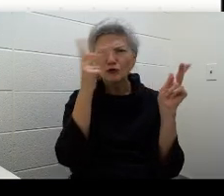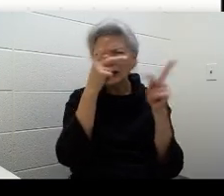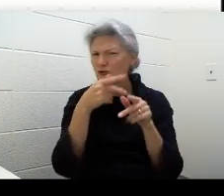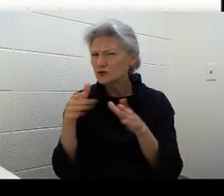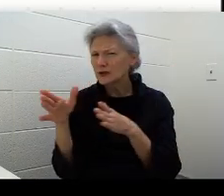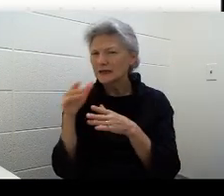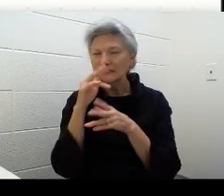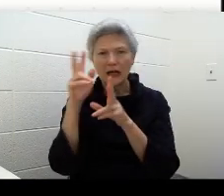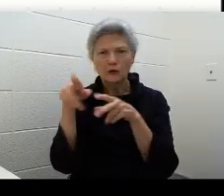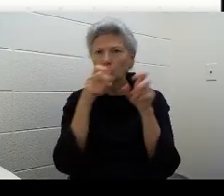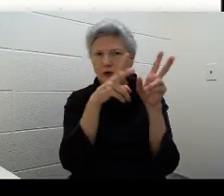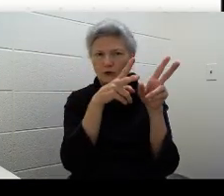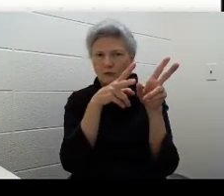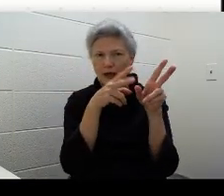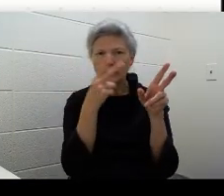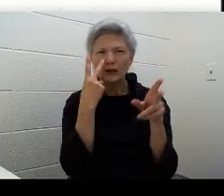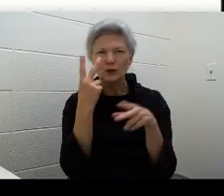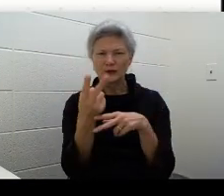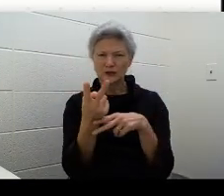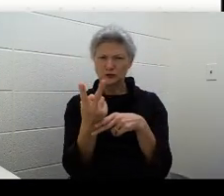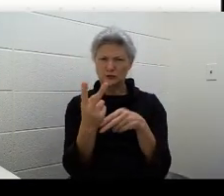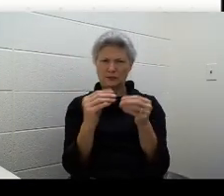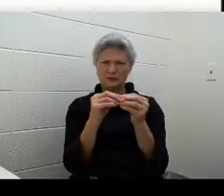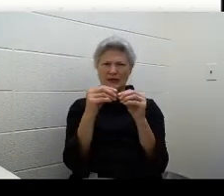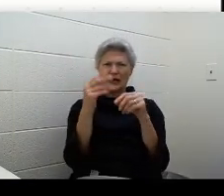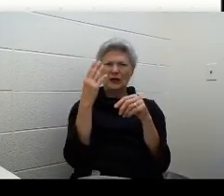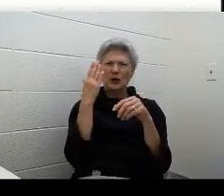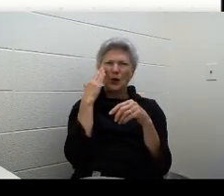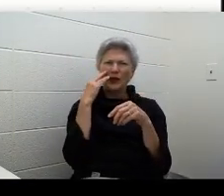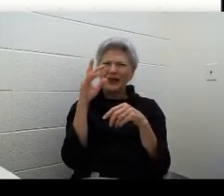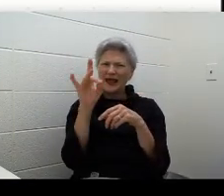regroup. I can look at these two numbers and know that